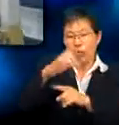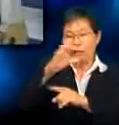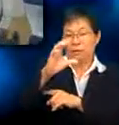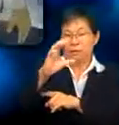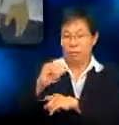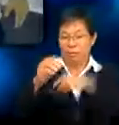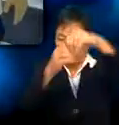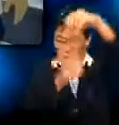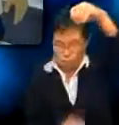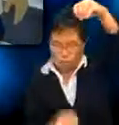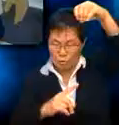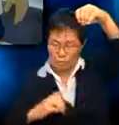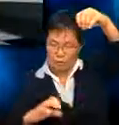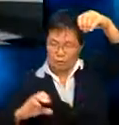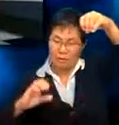100-centimeter pendulum?